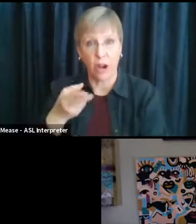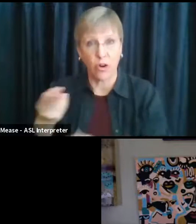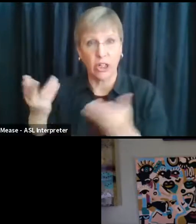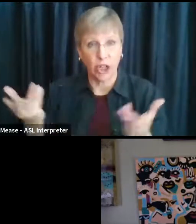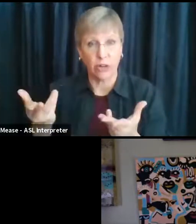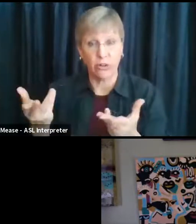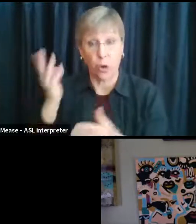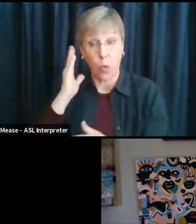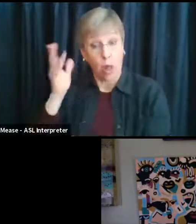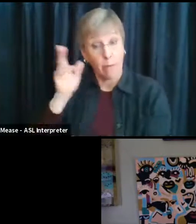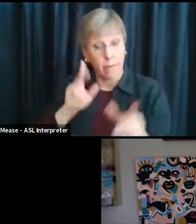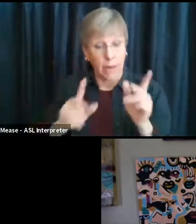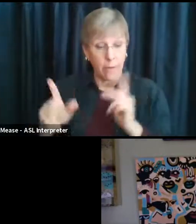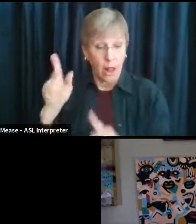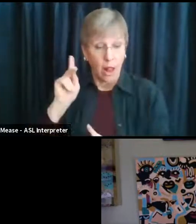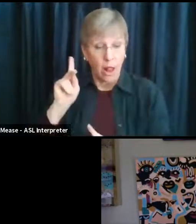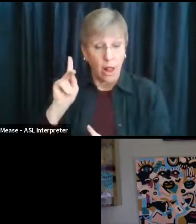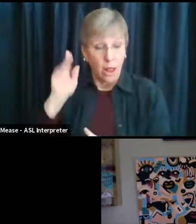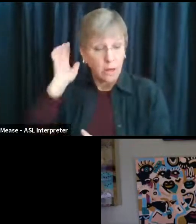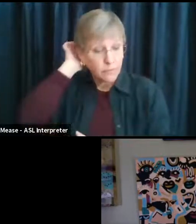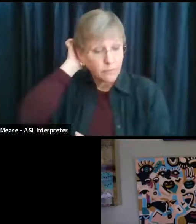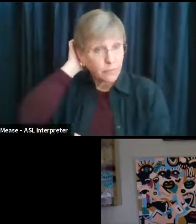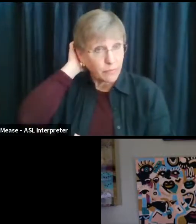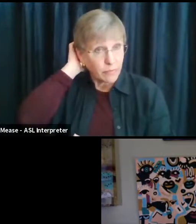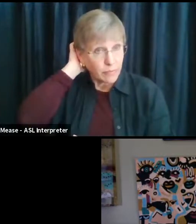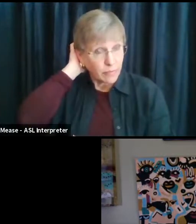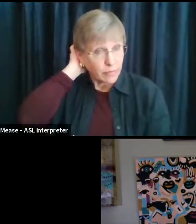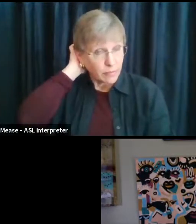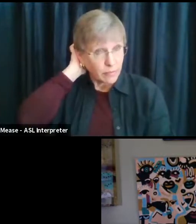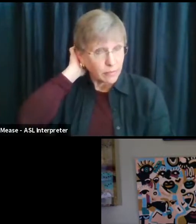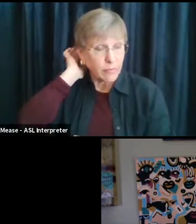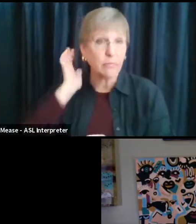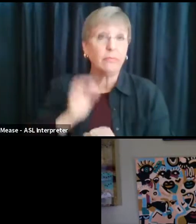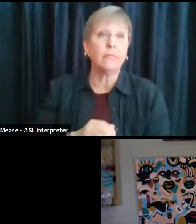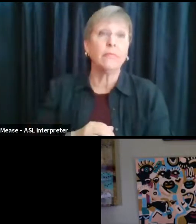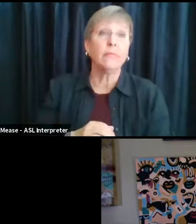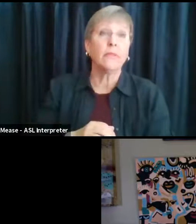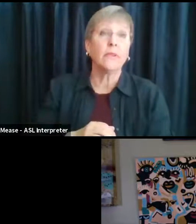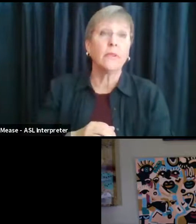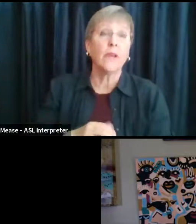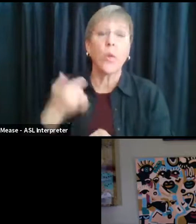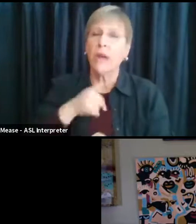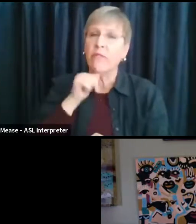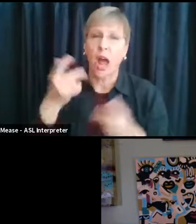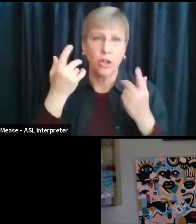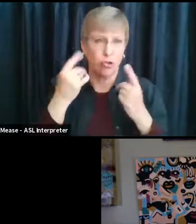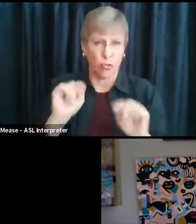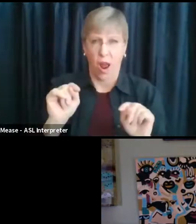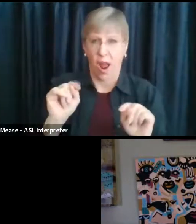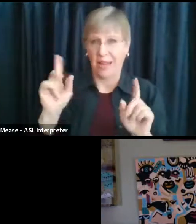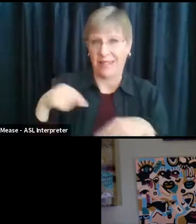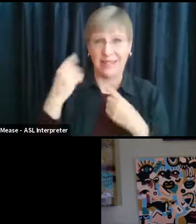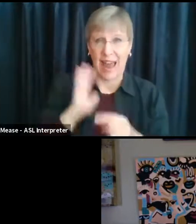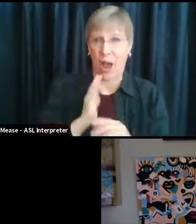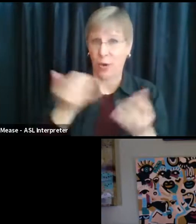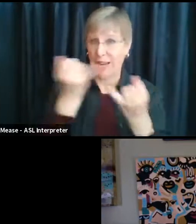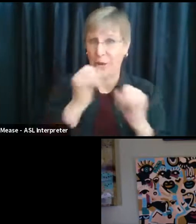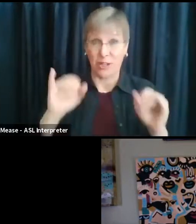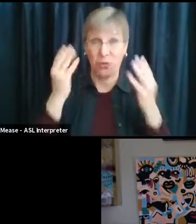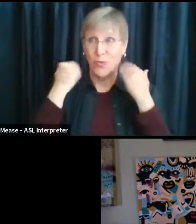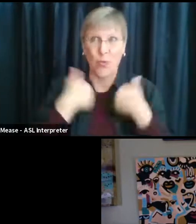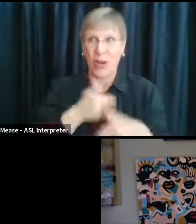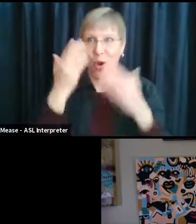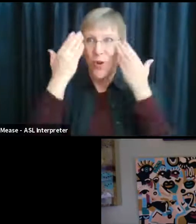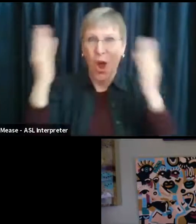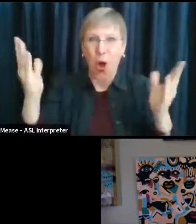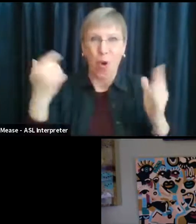people gonna work with this law? I hope. We haven't tried since our independence, so we don't know. We don't really